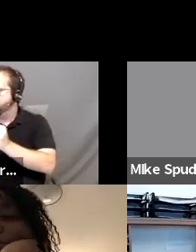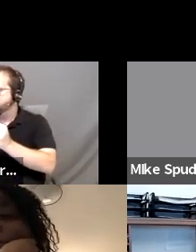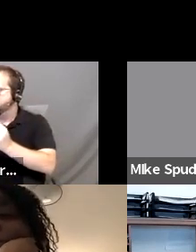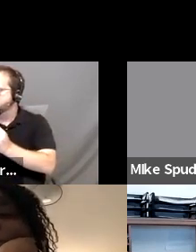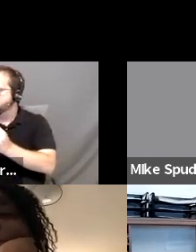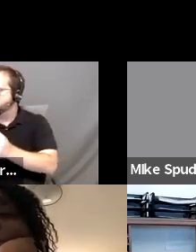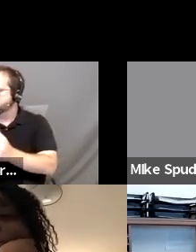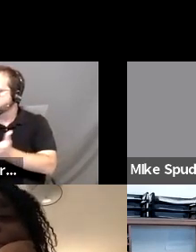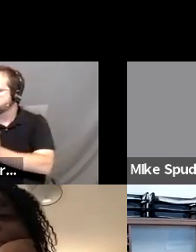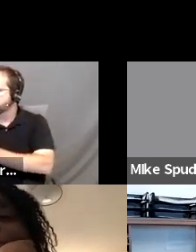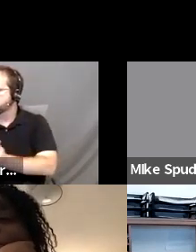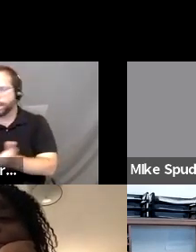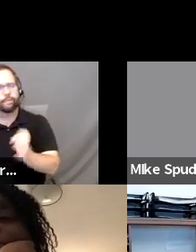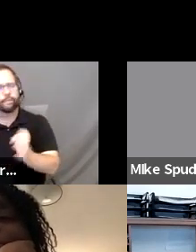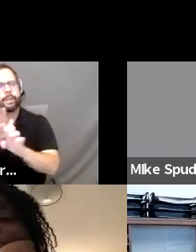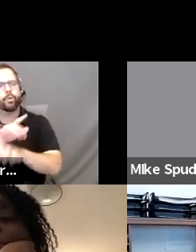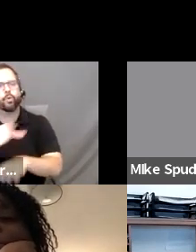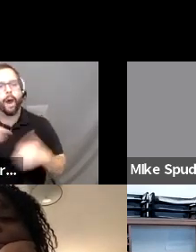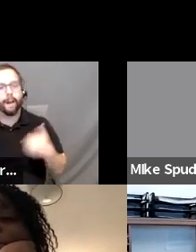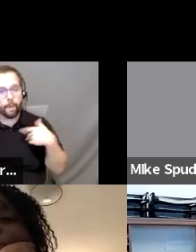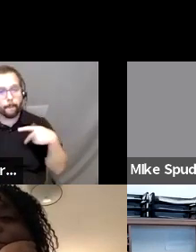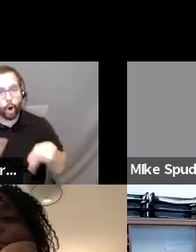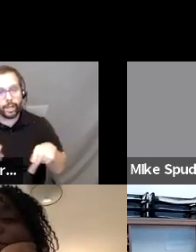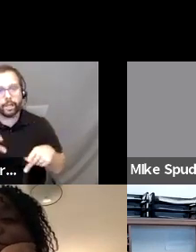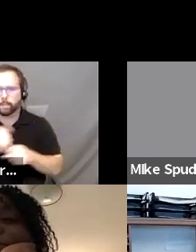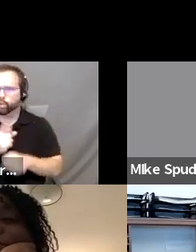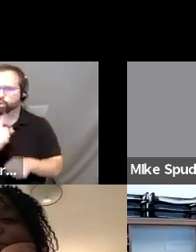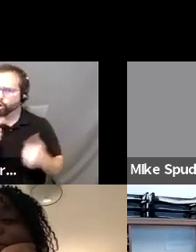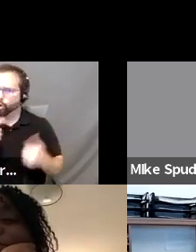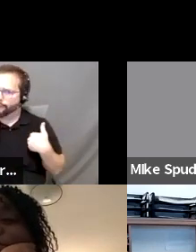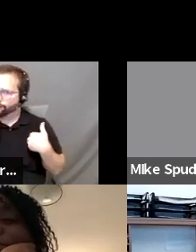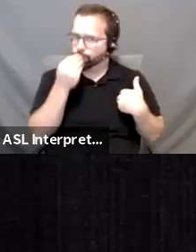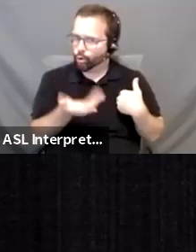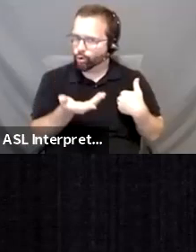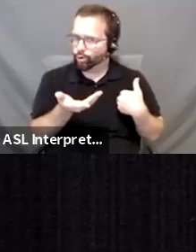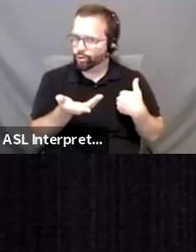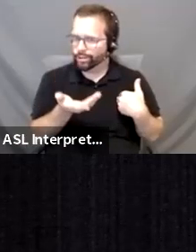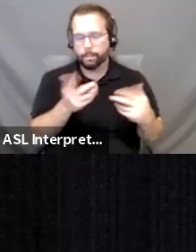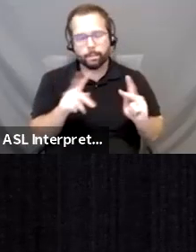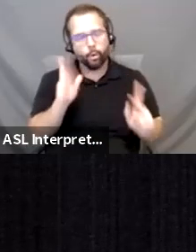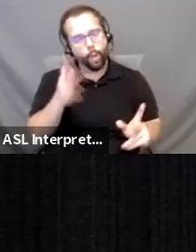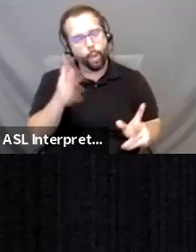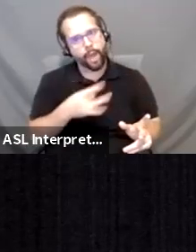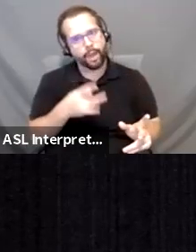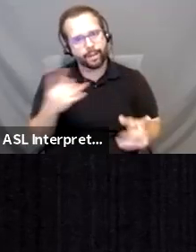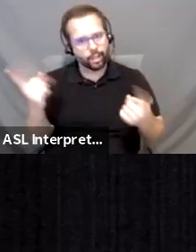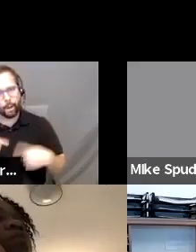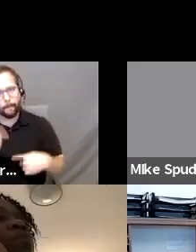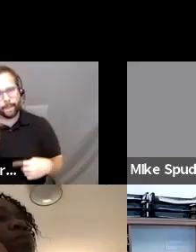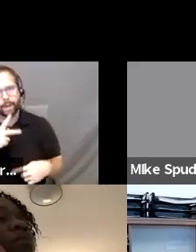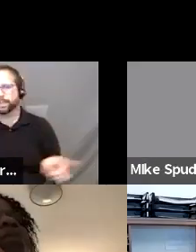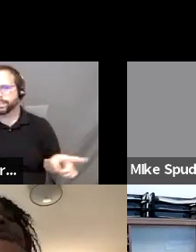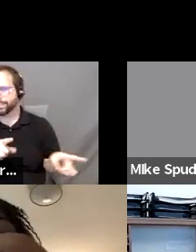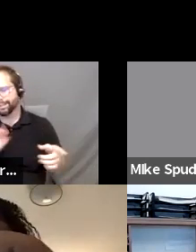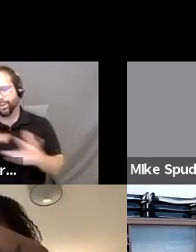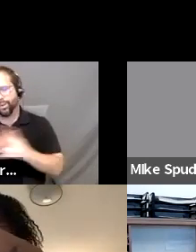because people are always going to show up for food, and we can't really do that virtually. So make it fun in other ways. Yeah, I think that's a great